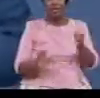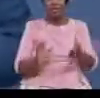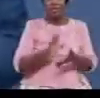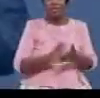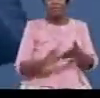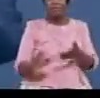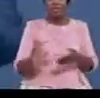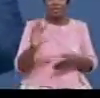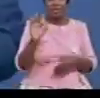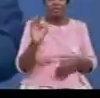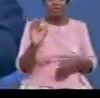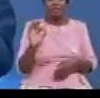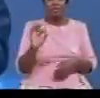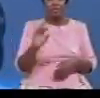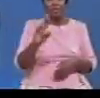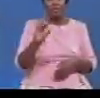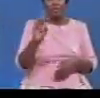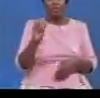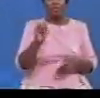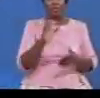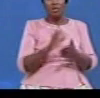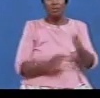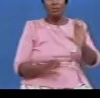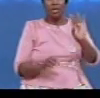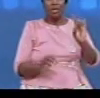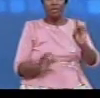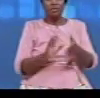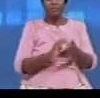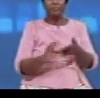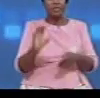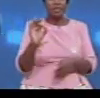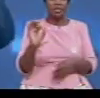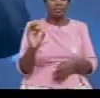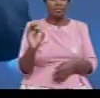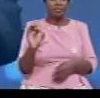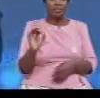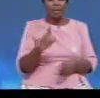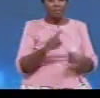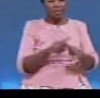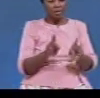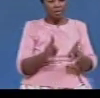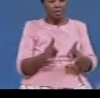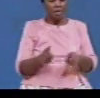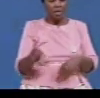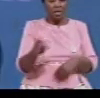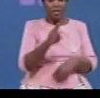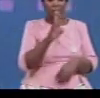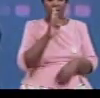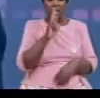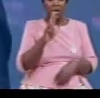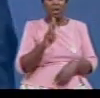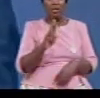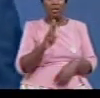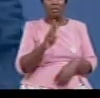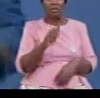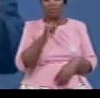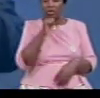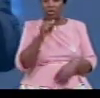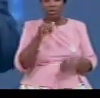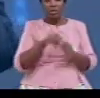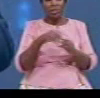verse 9. Romans chapter 8, verse 9. But ye are not in the